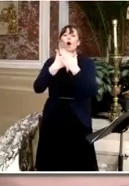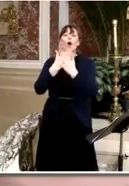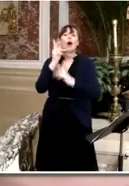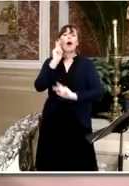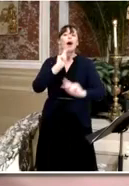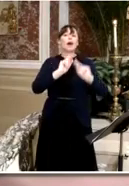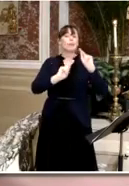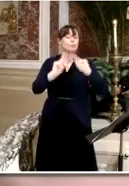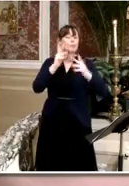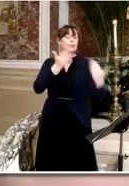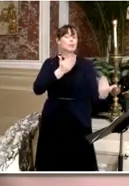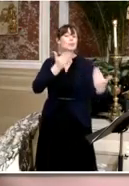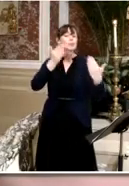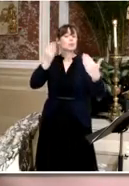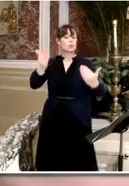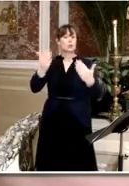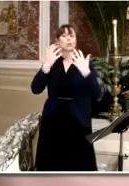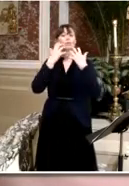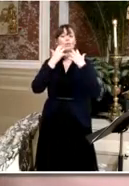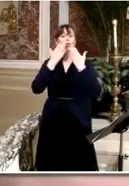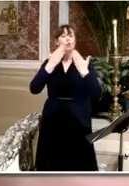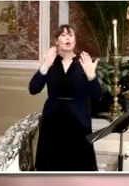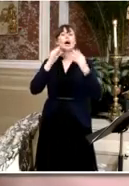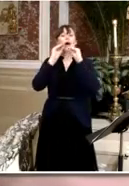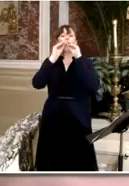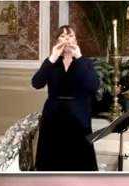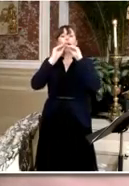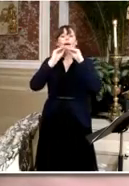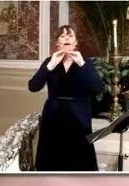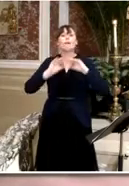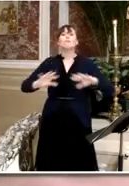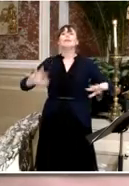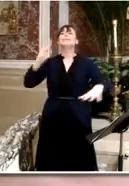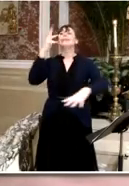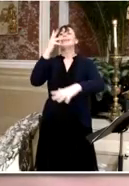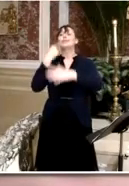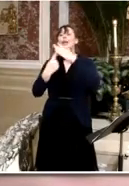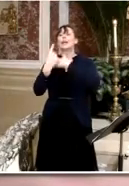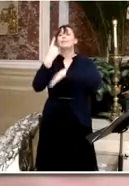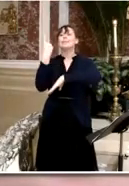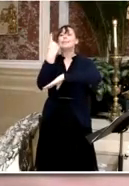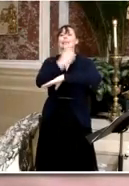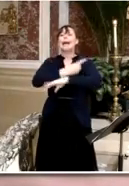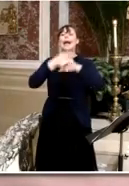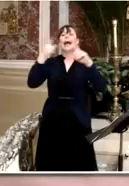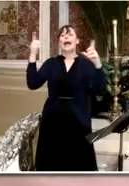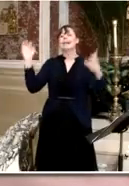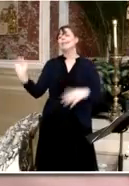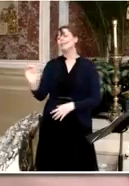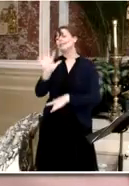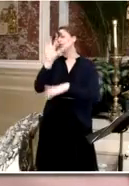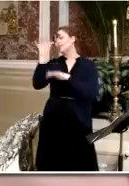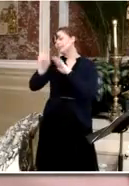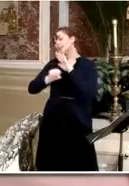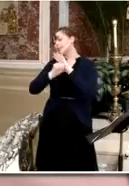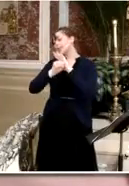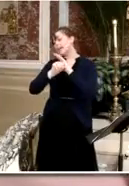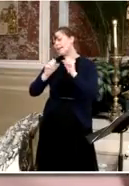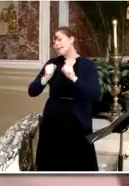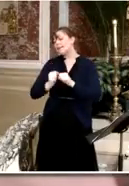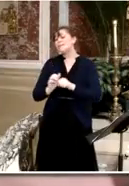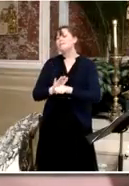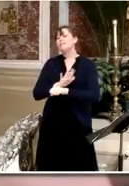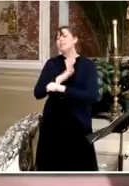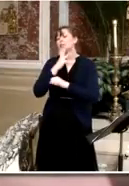you serve so generously a blessed Triduum and an Easter season filled with peace and